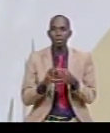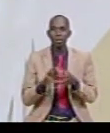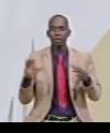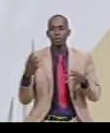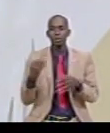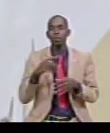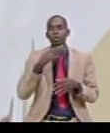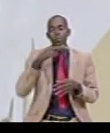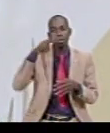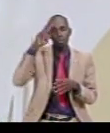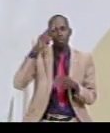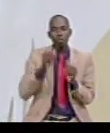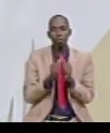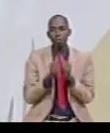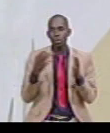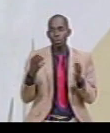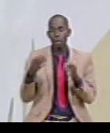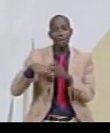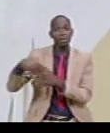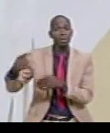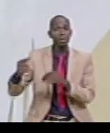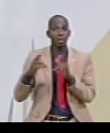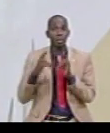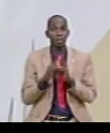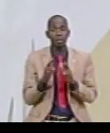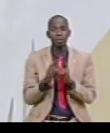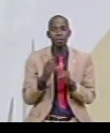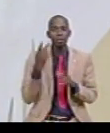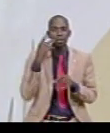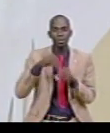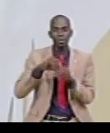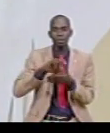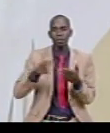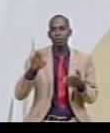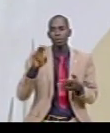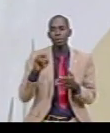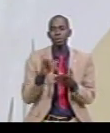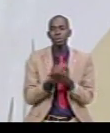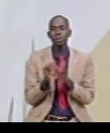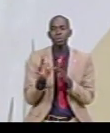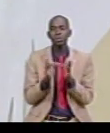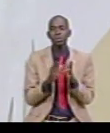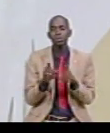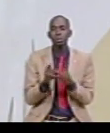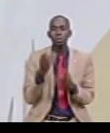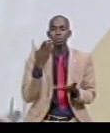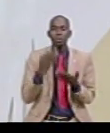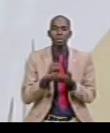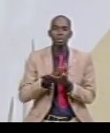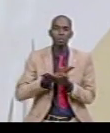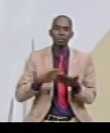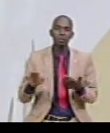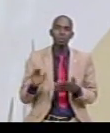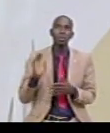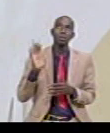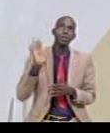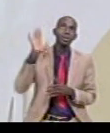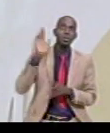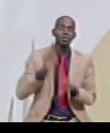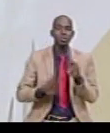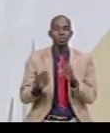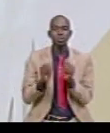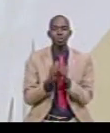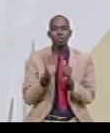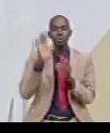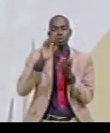also without the camp. Verse 12, wherefore Jesus also, that he might sanctify the people with his own blood, suffered